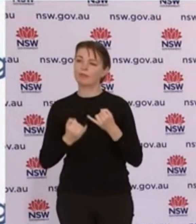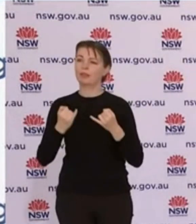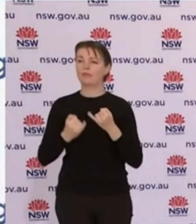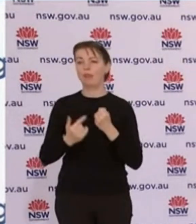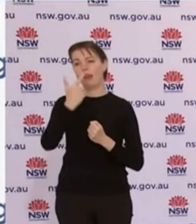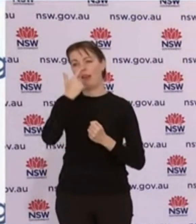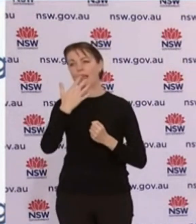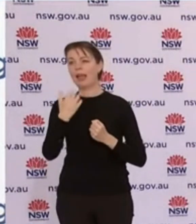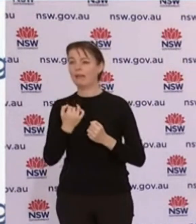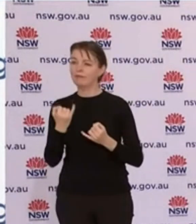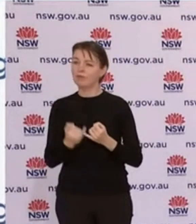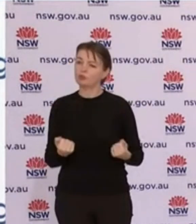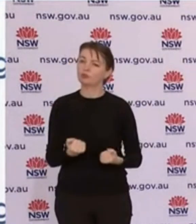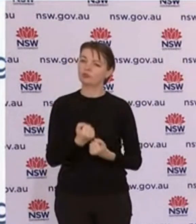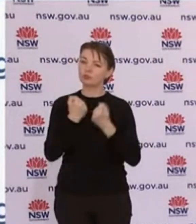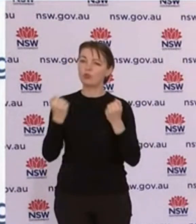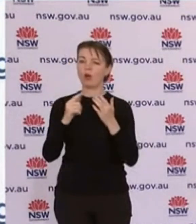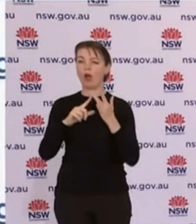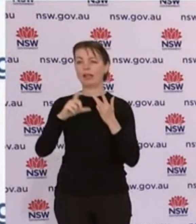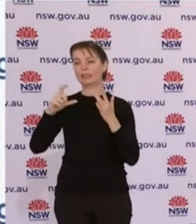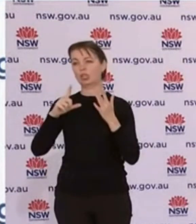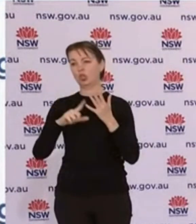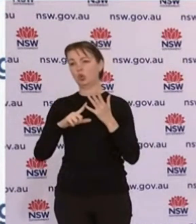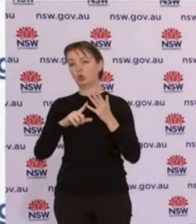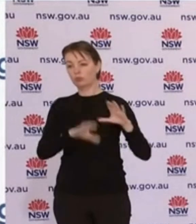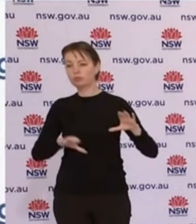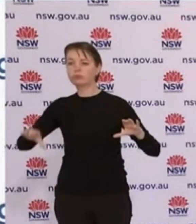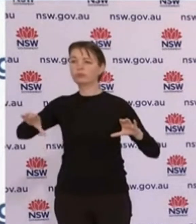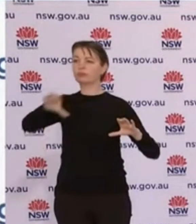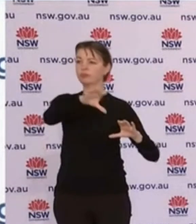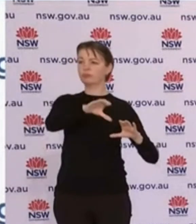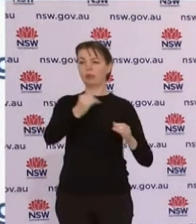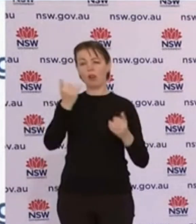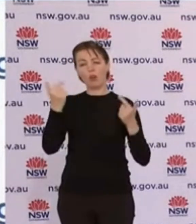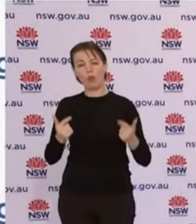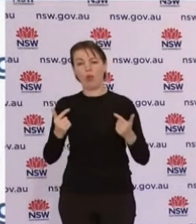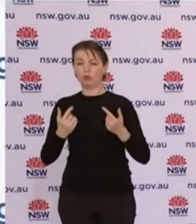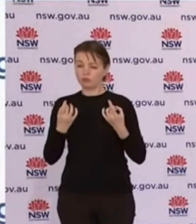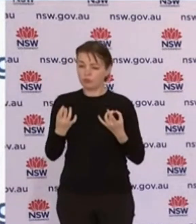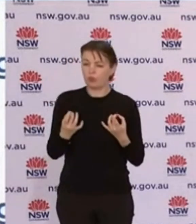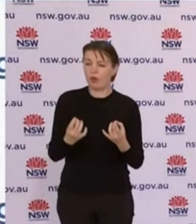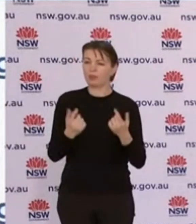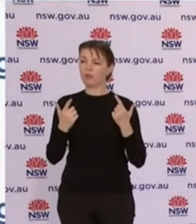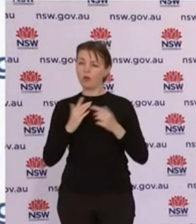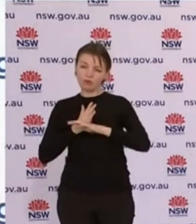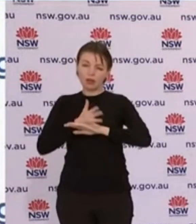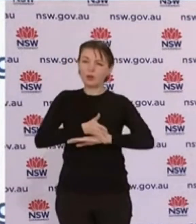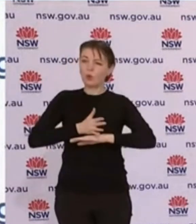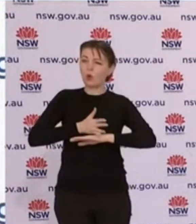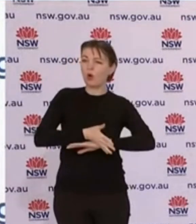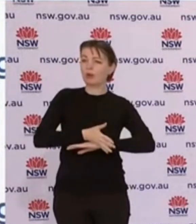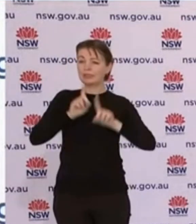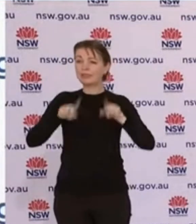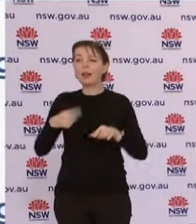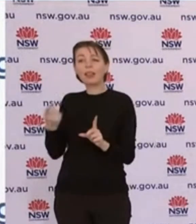well-resourced ICU sector, and there has been a lot of preparedness work that has happened since the beginning of the pandemic in March